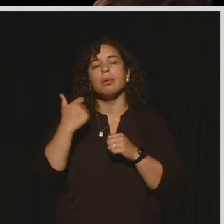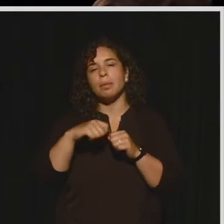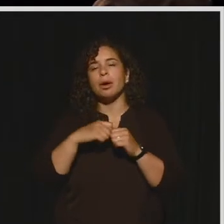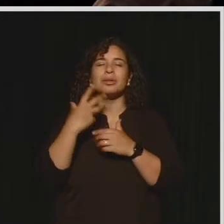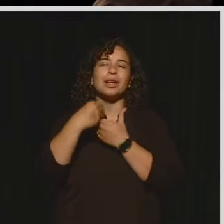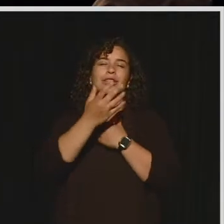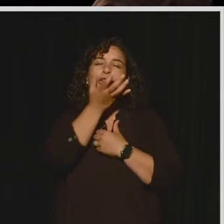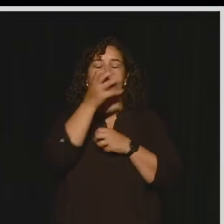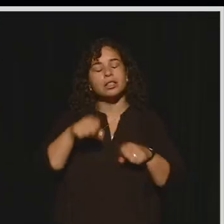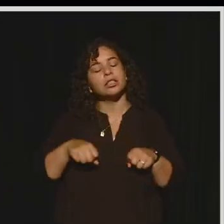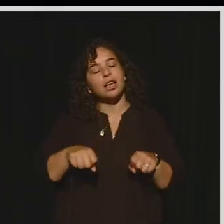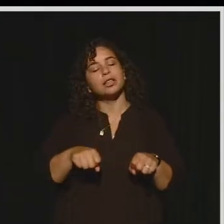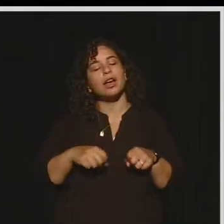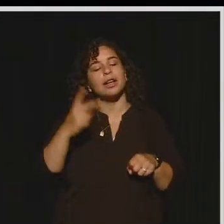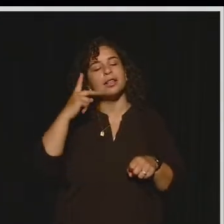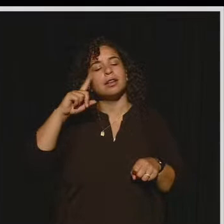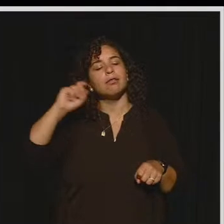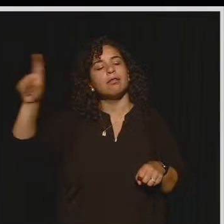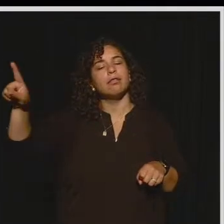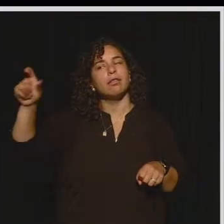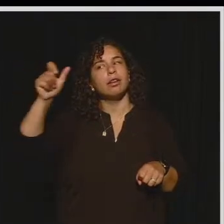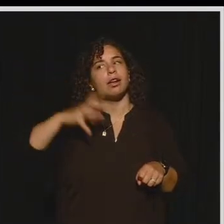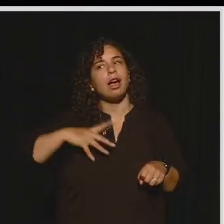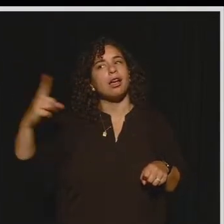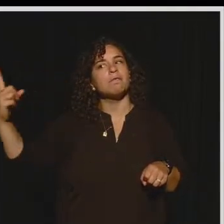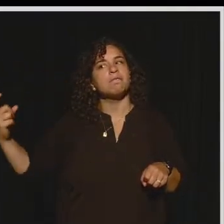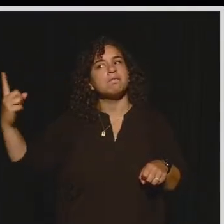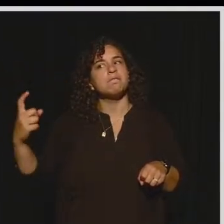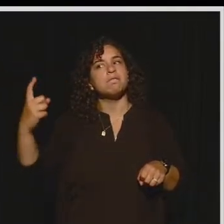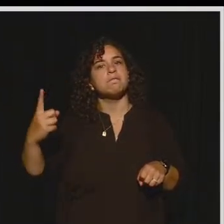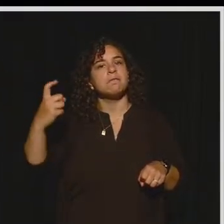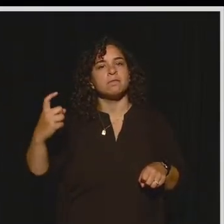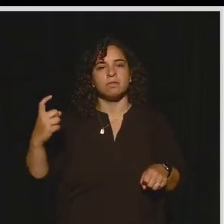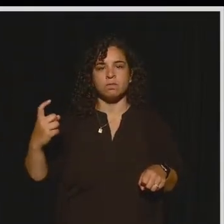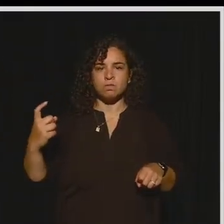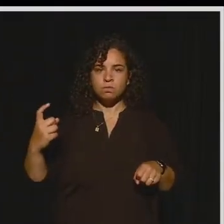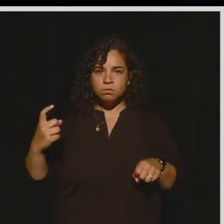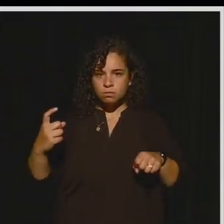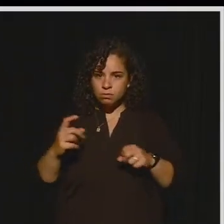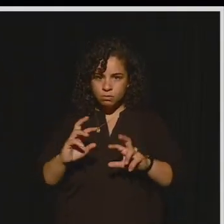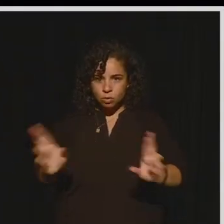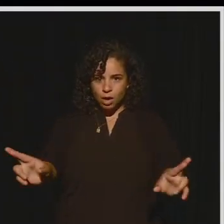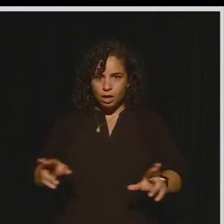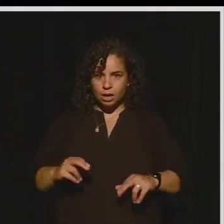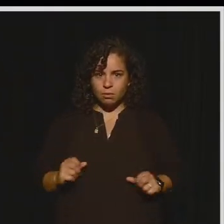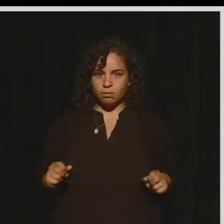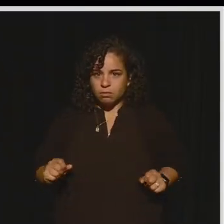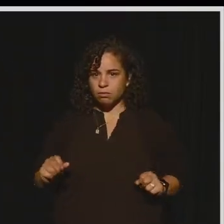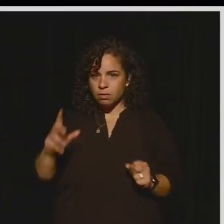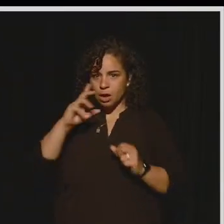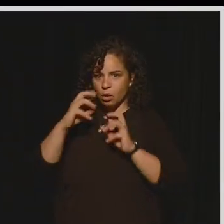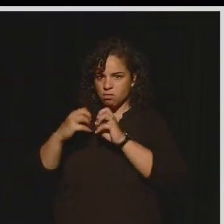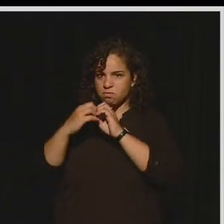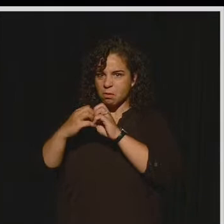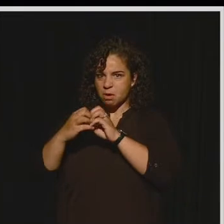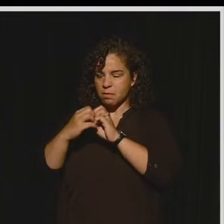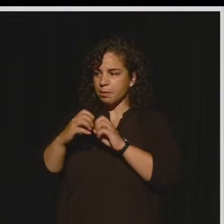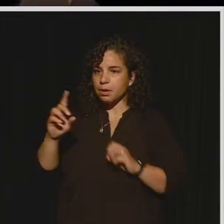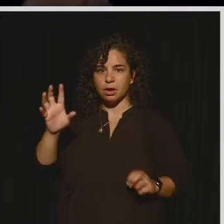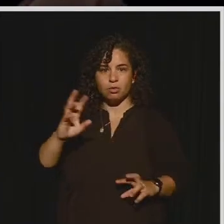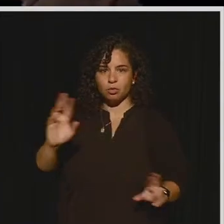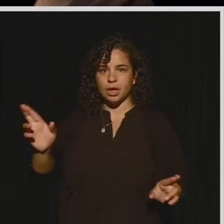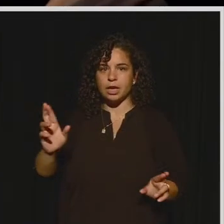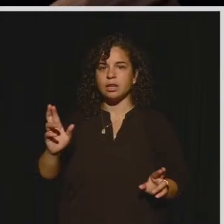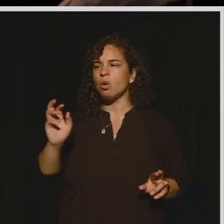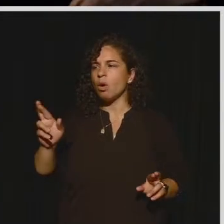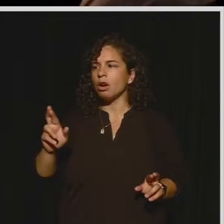think, here it comes. All right, I'm fluffing, shoulders are back. I'm thinking, I'm not going to turn this thing off until he's right beside me, because I'm just going to just